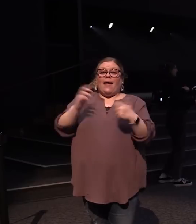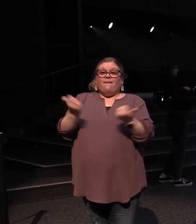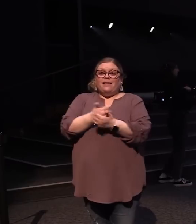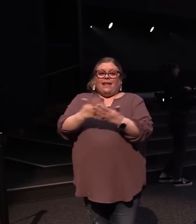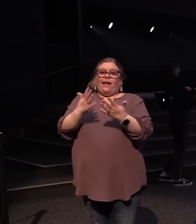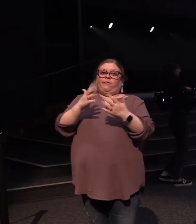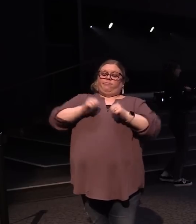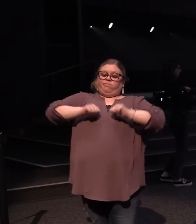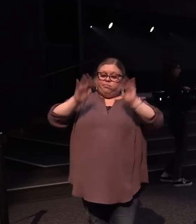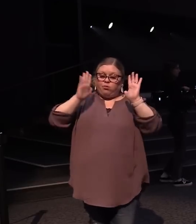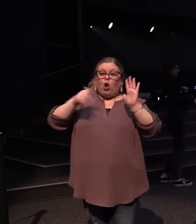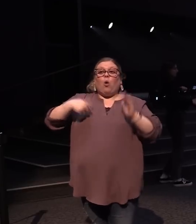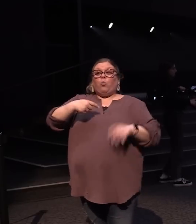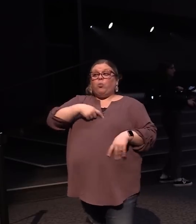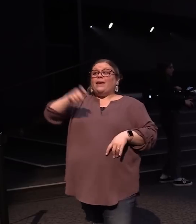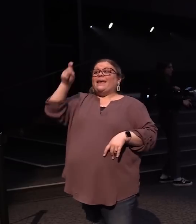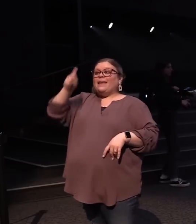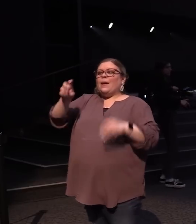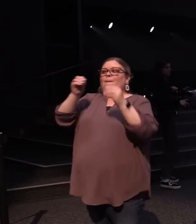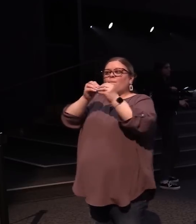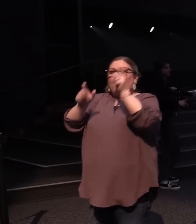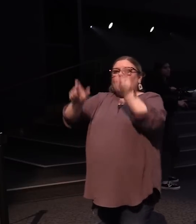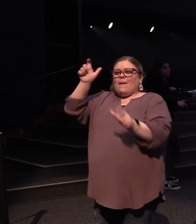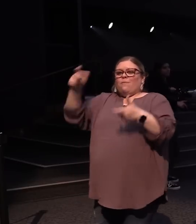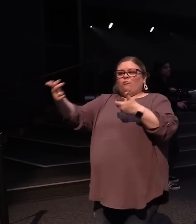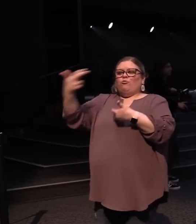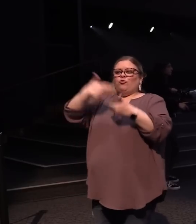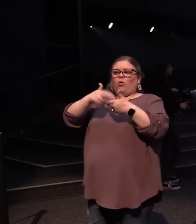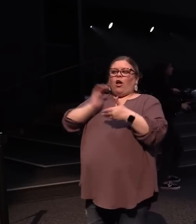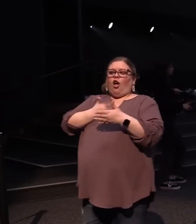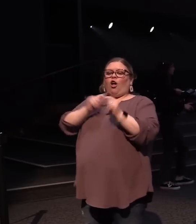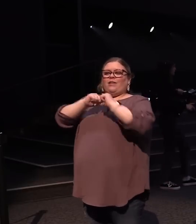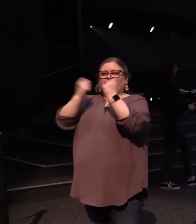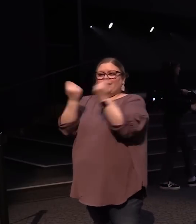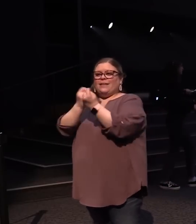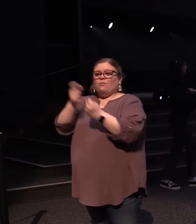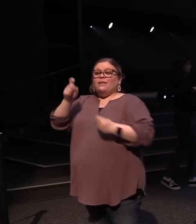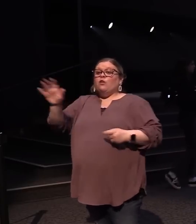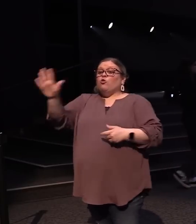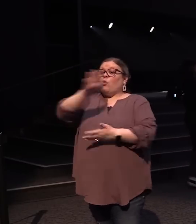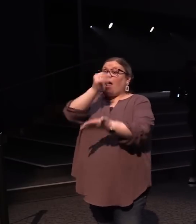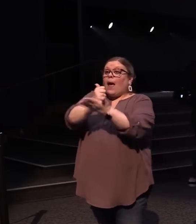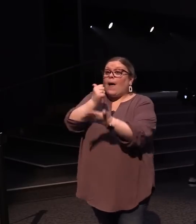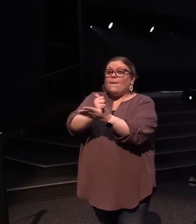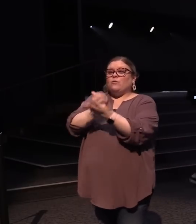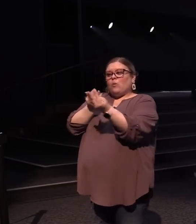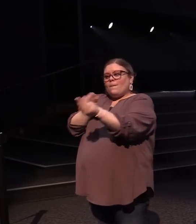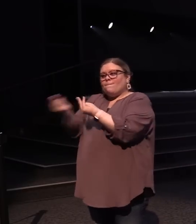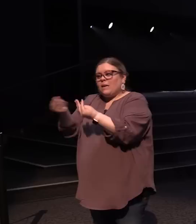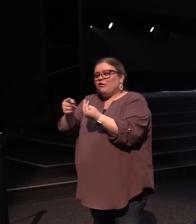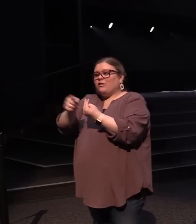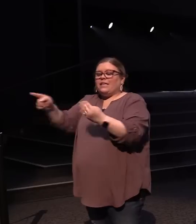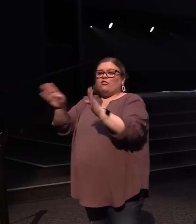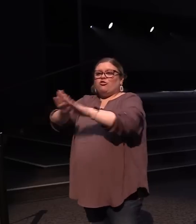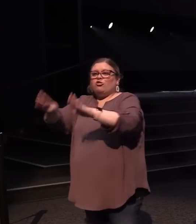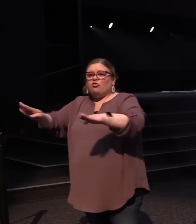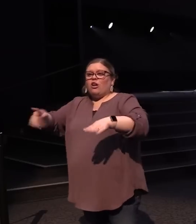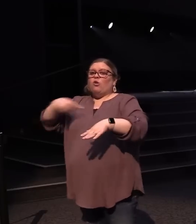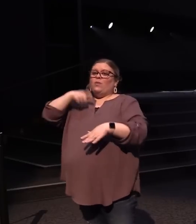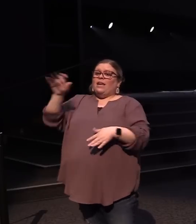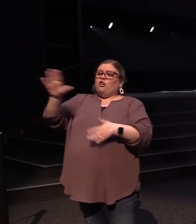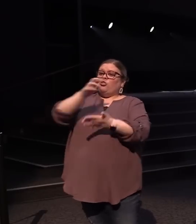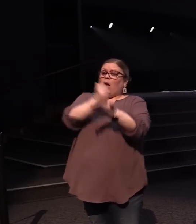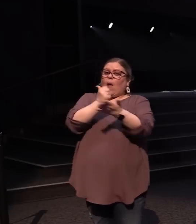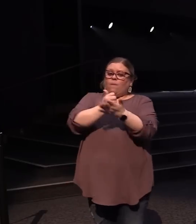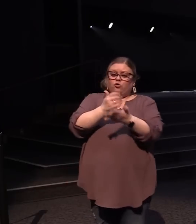we need people to join our build team. We need your help. We need your help to minister to children. We need your help